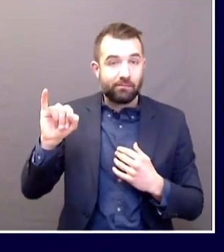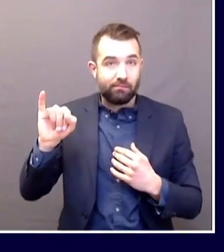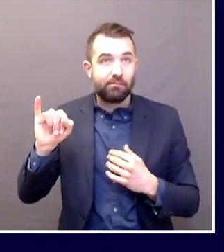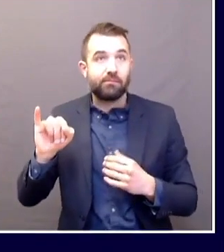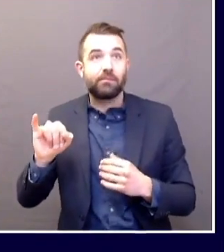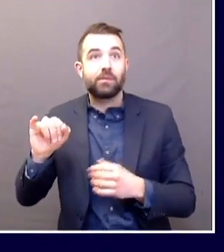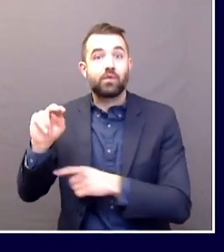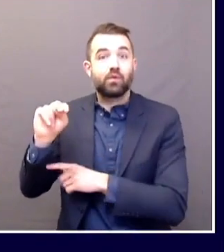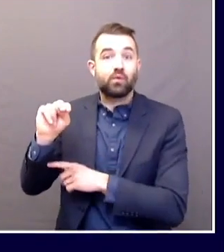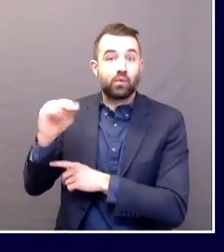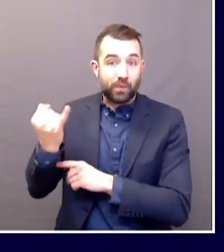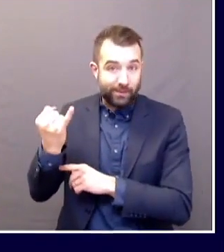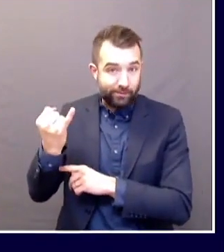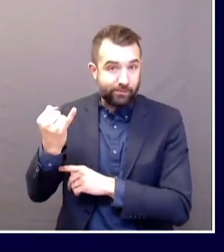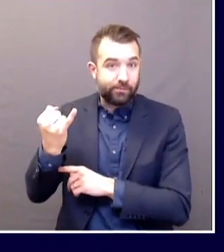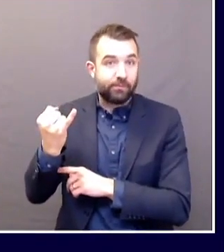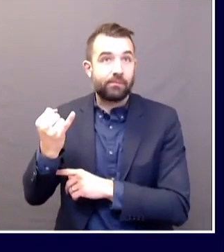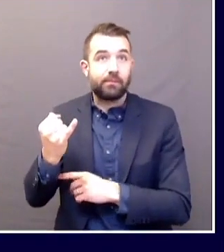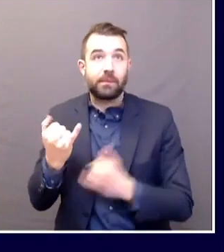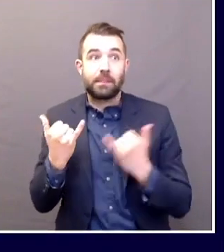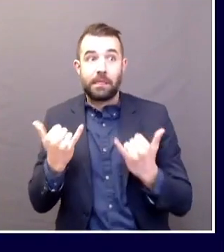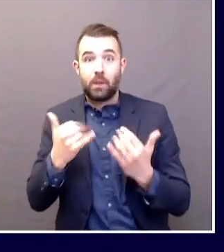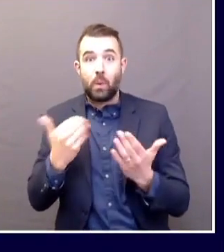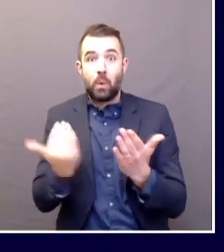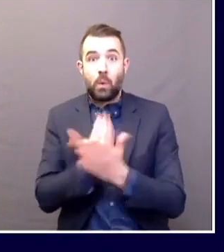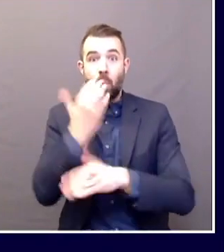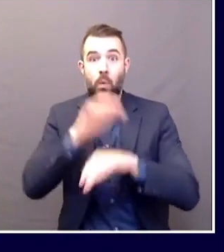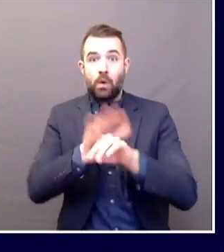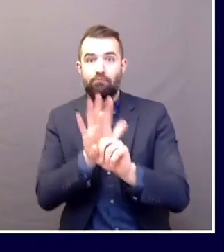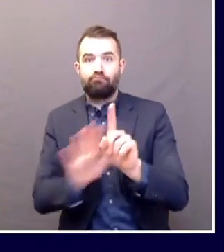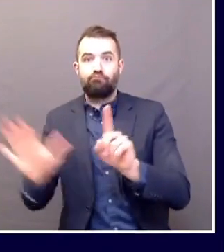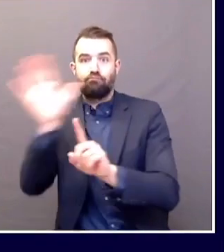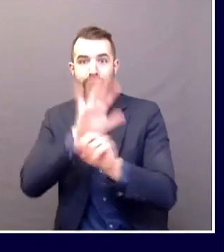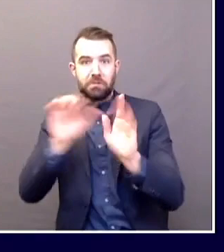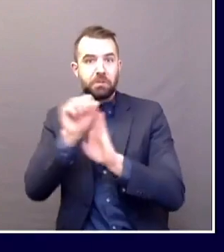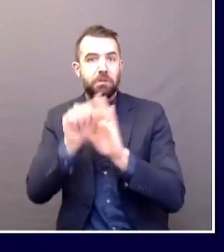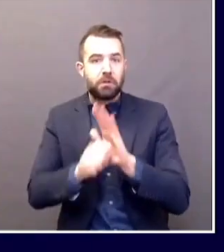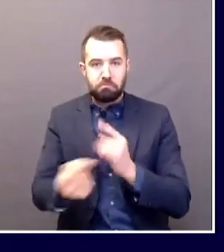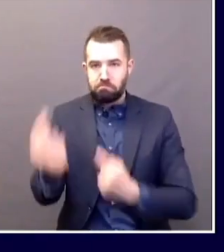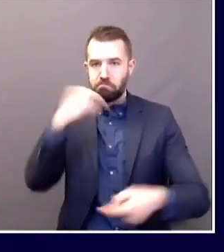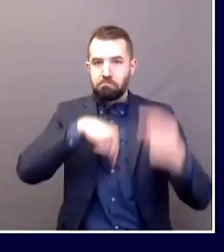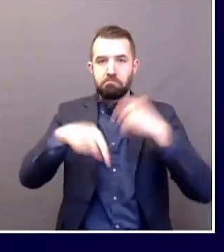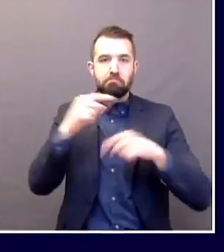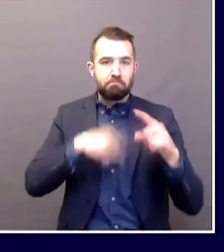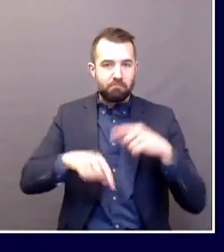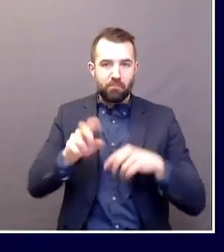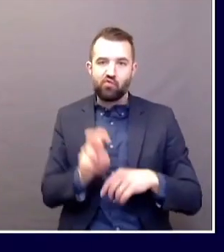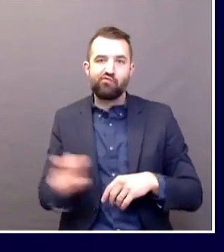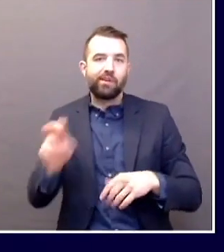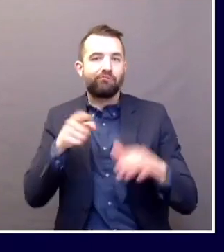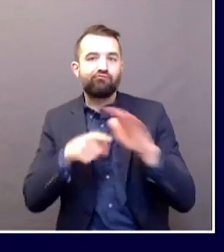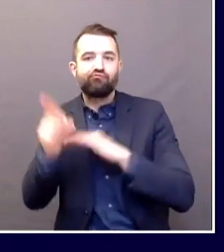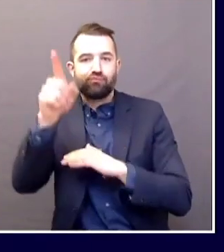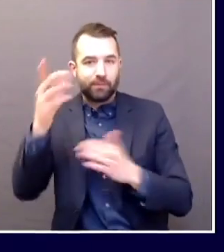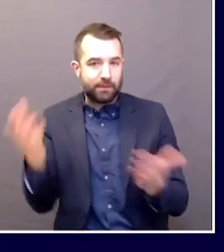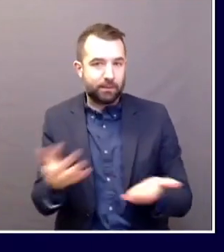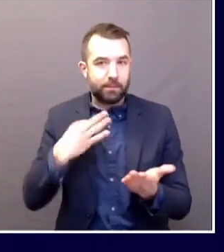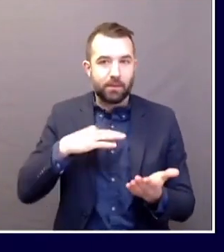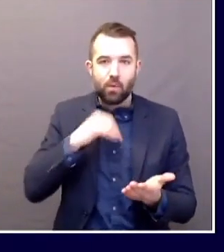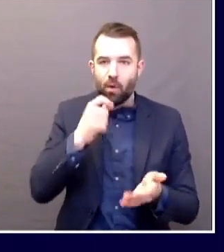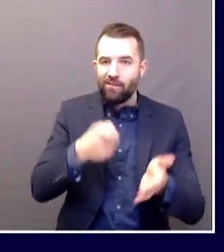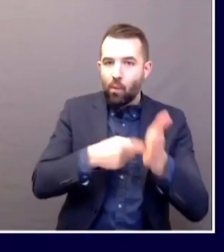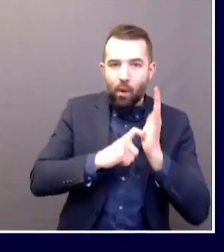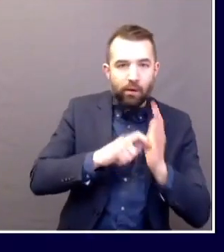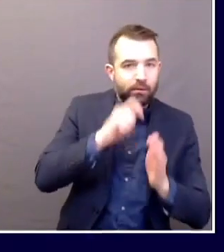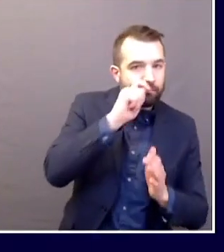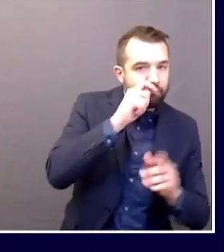England states without testing or quarantining. In addition, people coming from other states outside